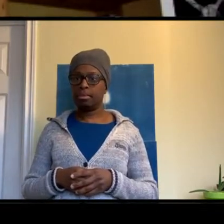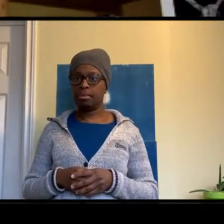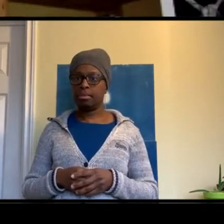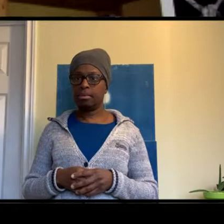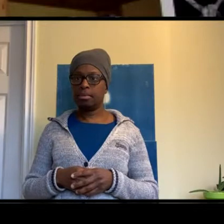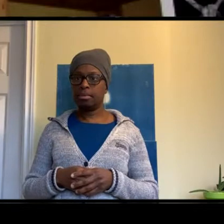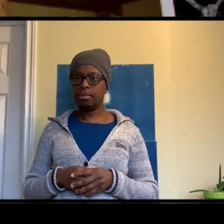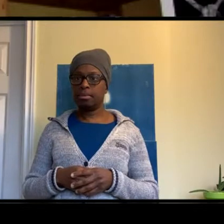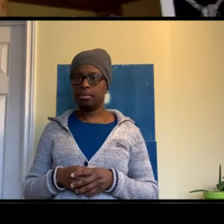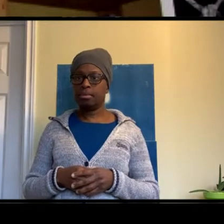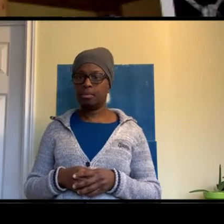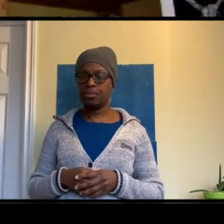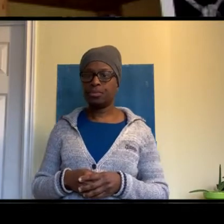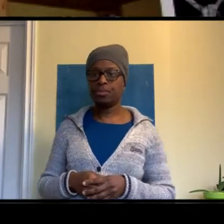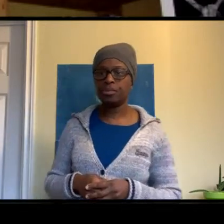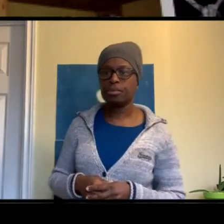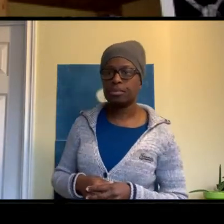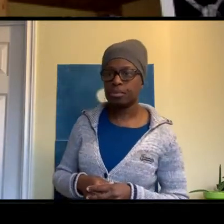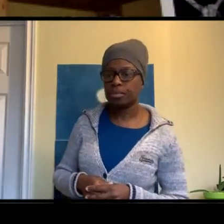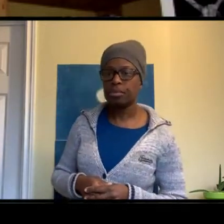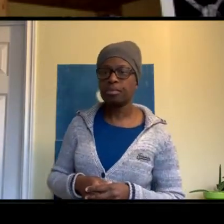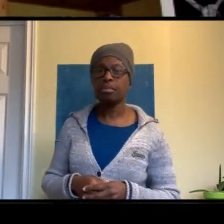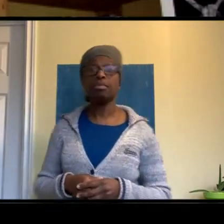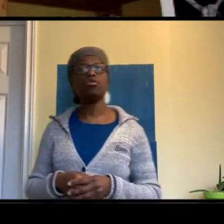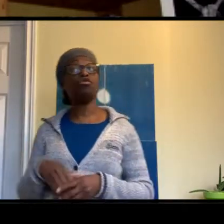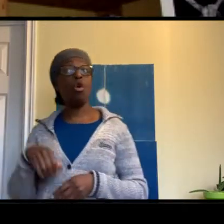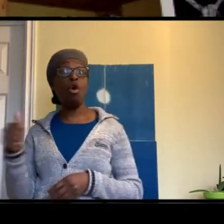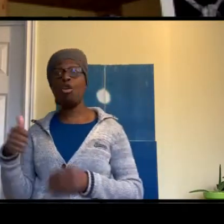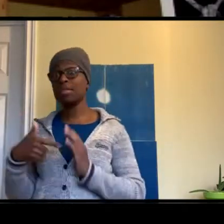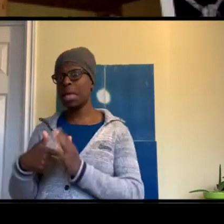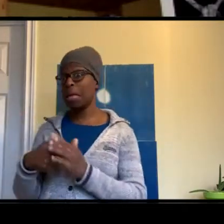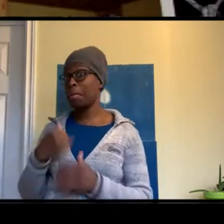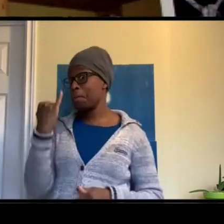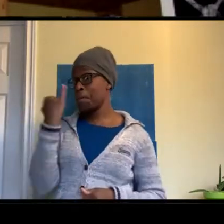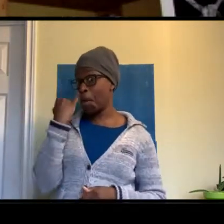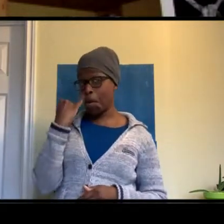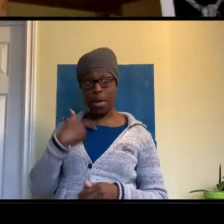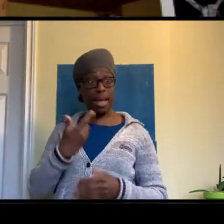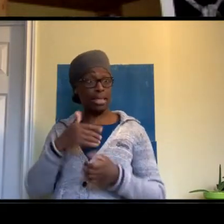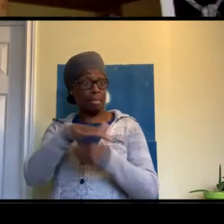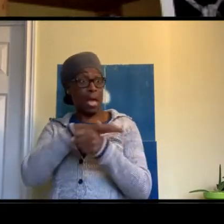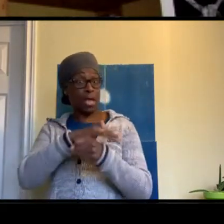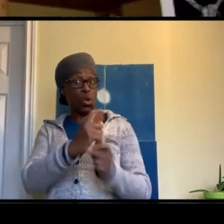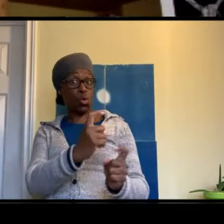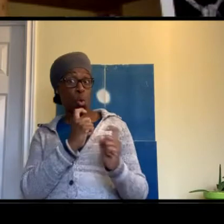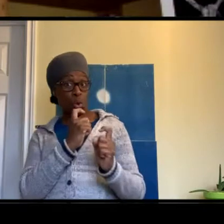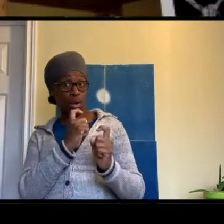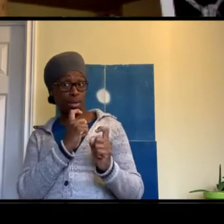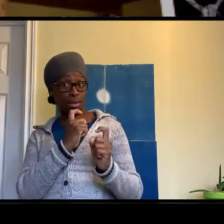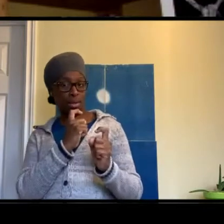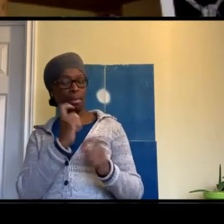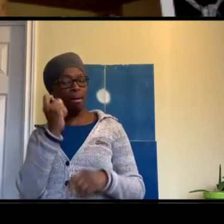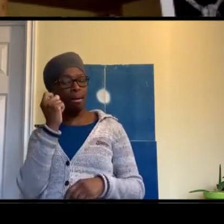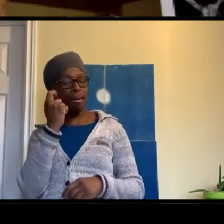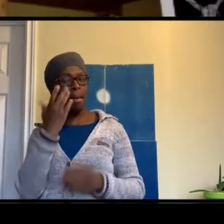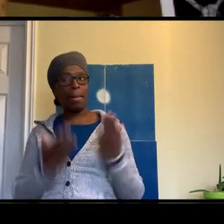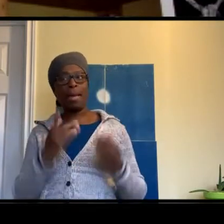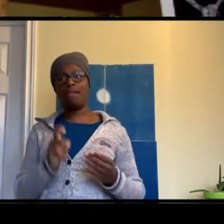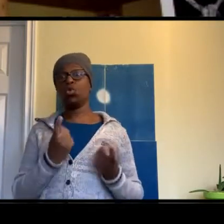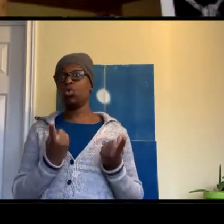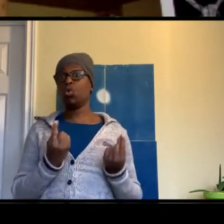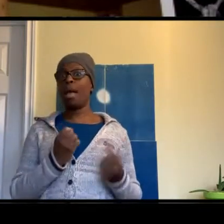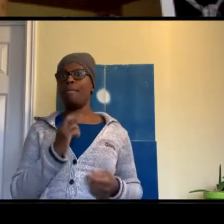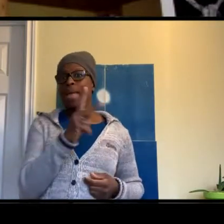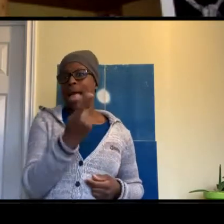It's wonderful if somebody wants to say, hey, we're going to donate this space to you, but they may in fact want something in return that's within your